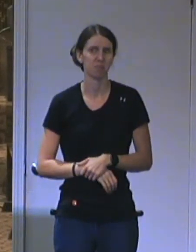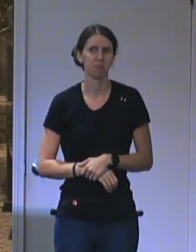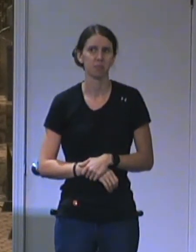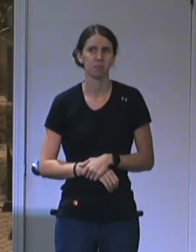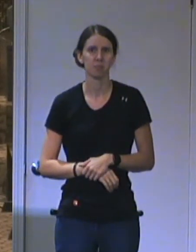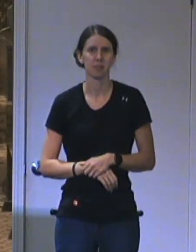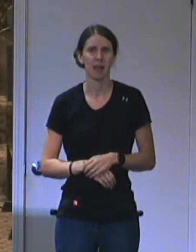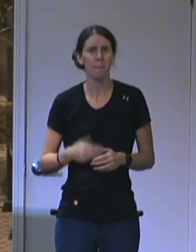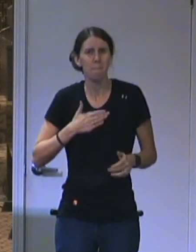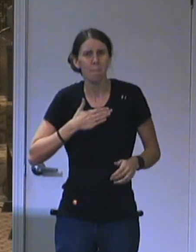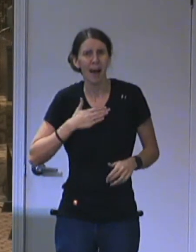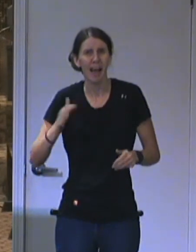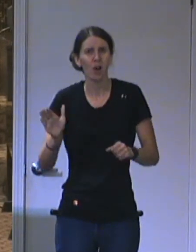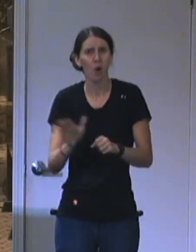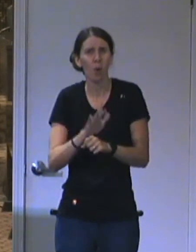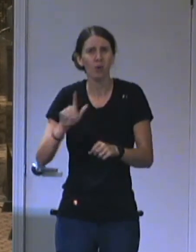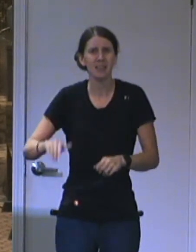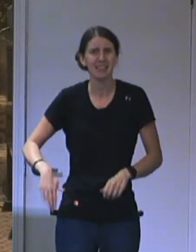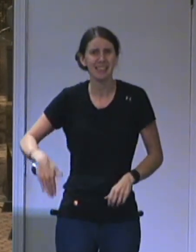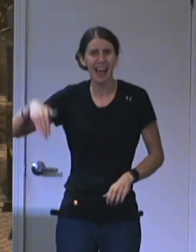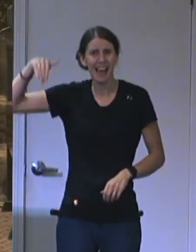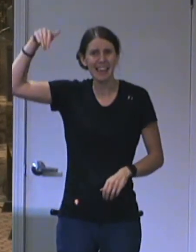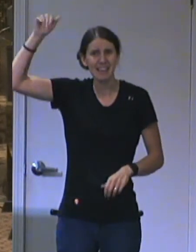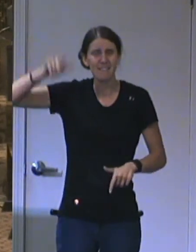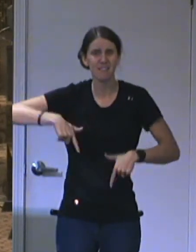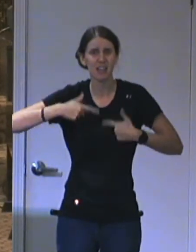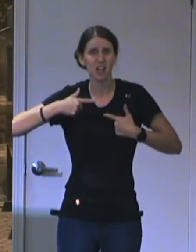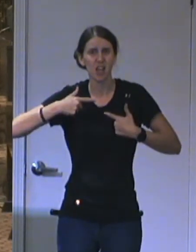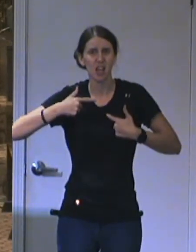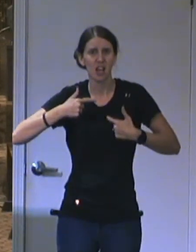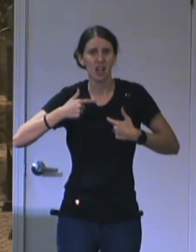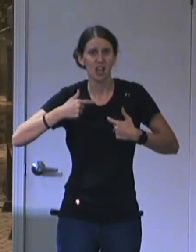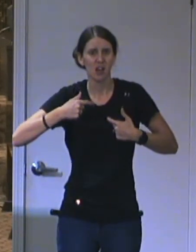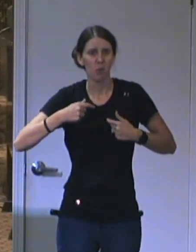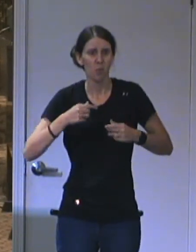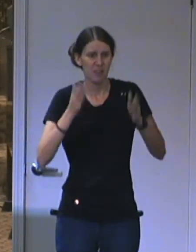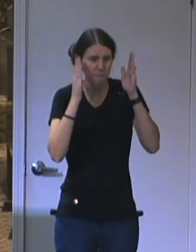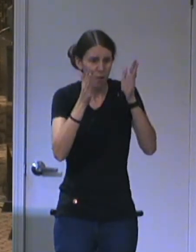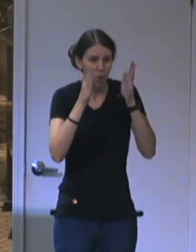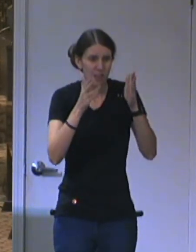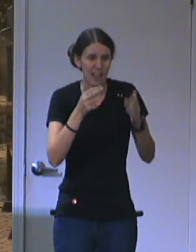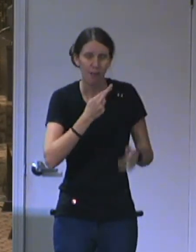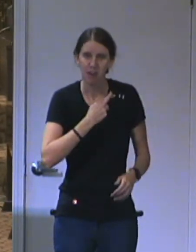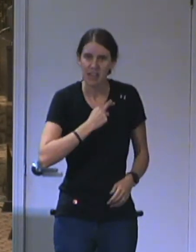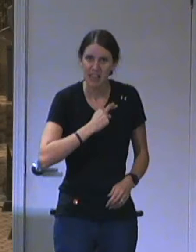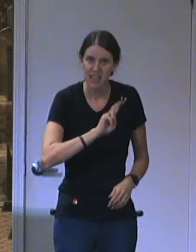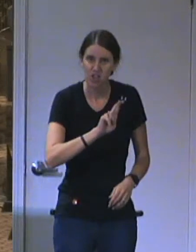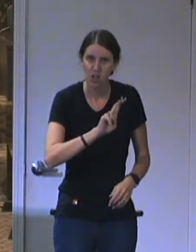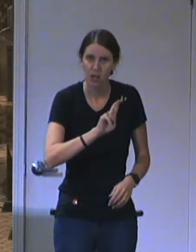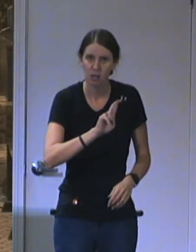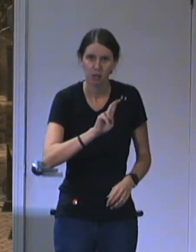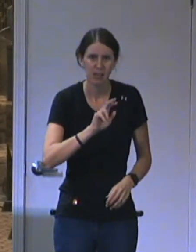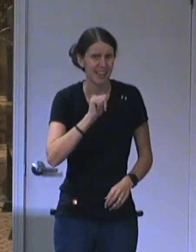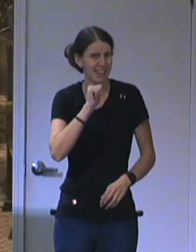I dedicated my life to religion rather than God.